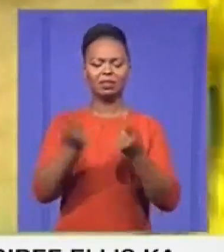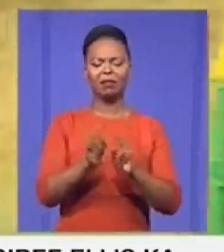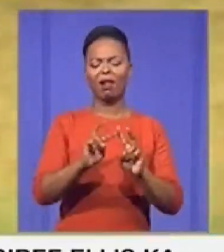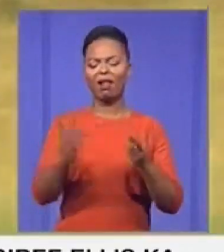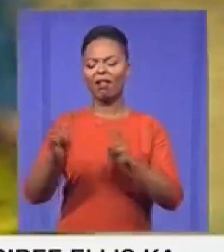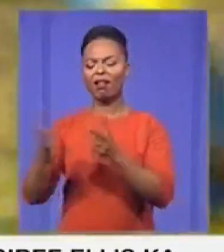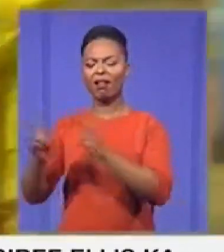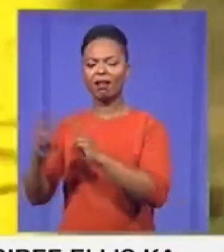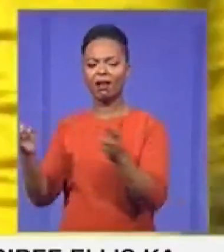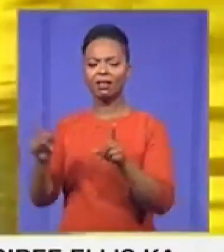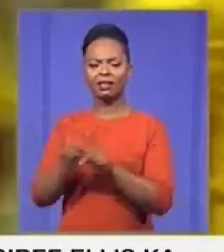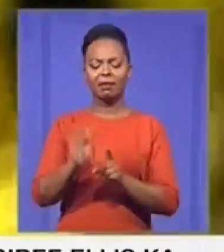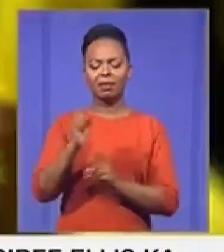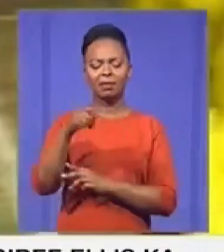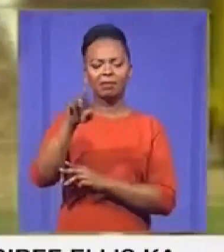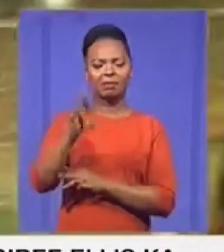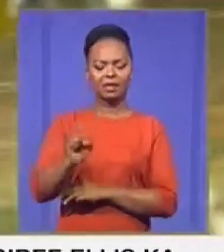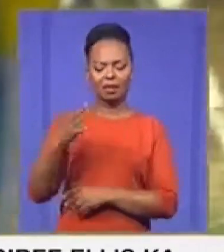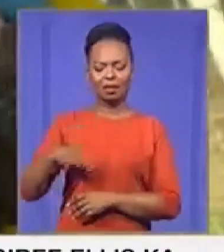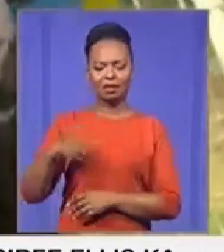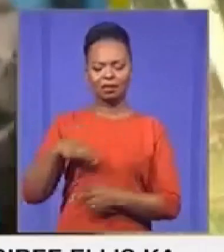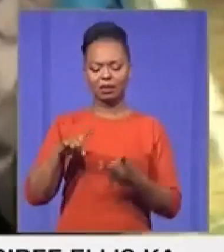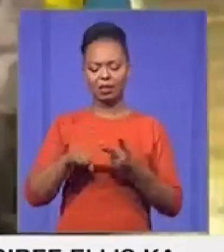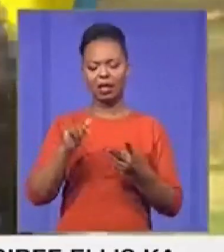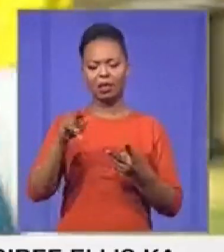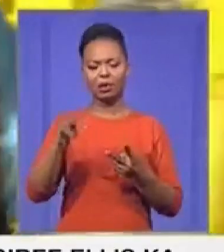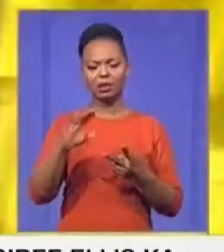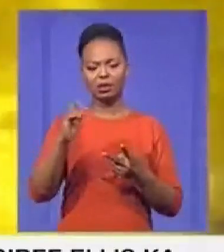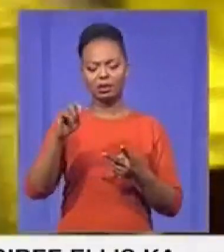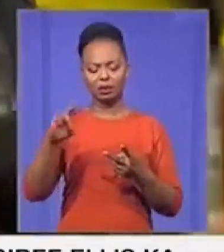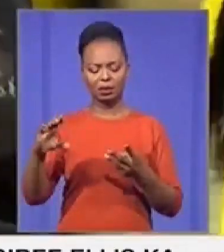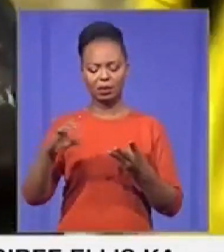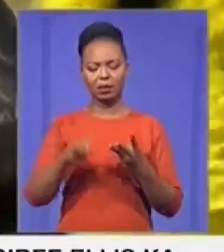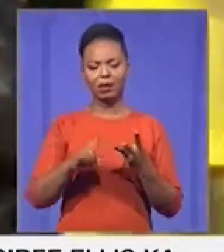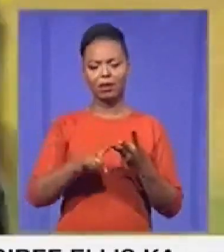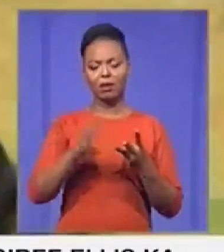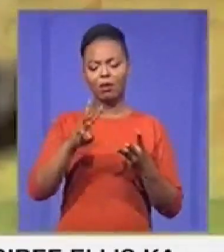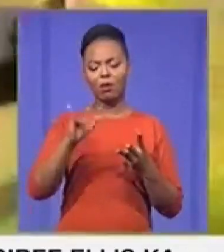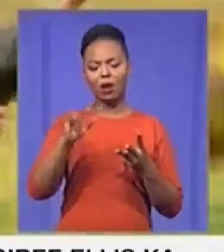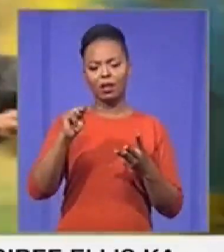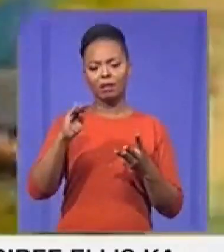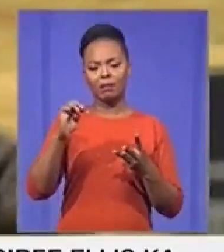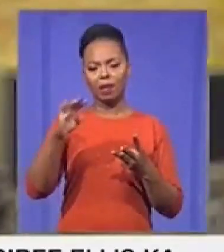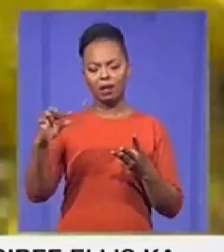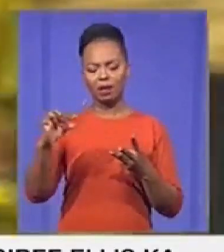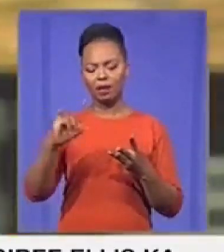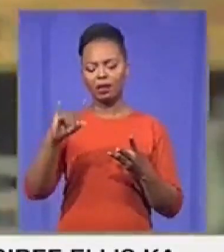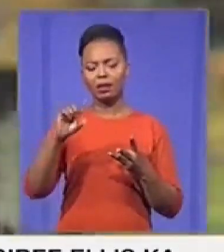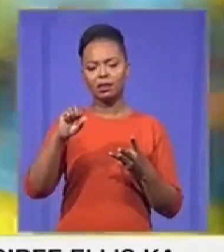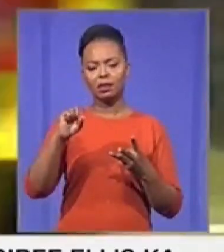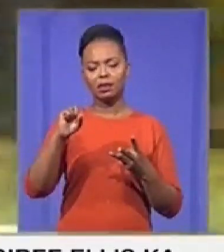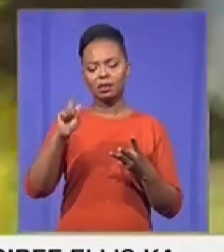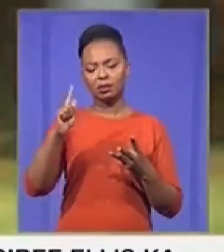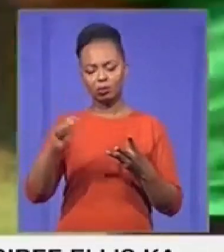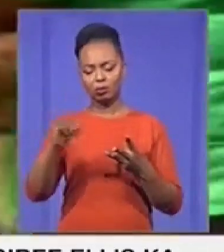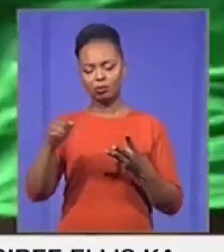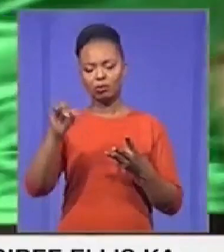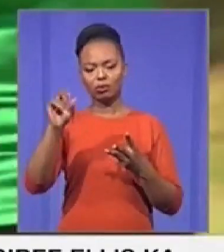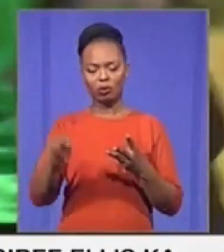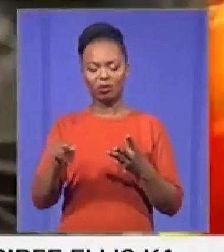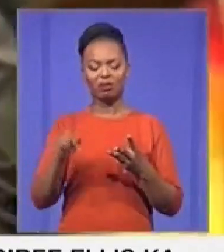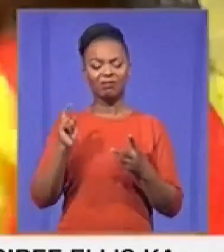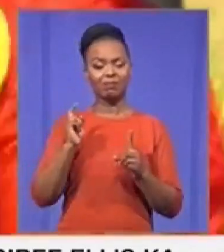go akaretša Spurs Ladies, Athlone Celtic e šitana le Wynberg St John's. Ellis o ile a lesa go